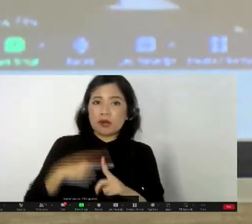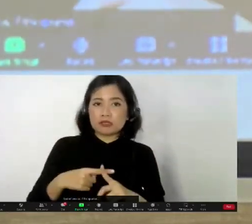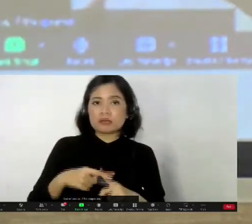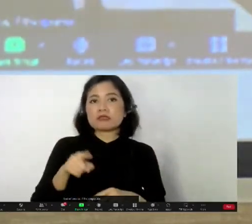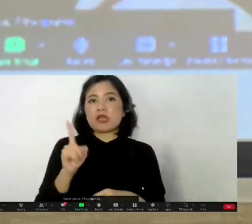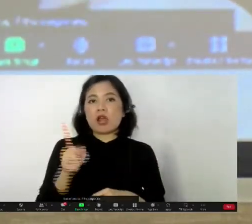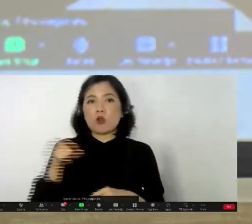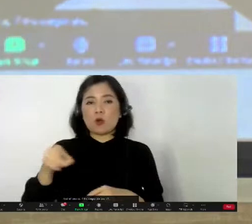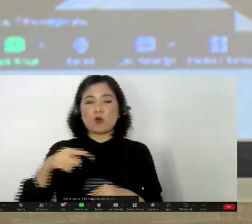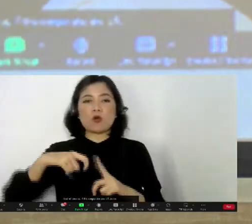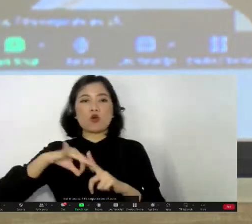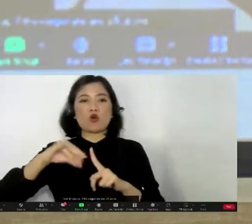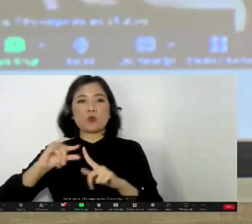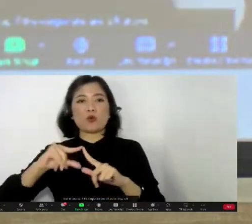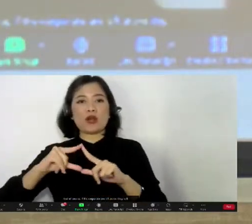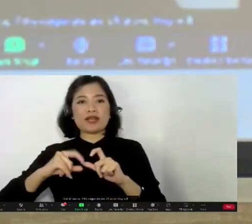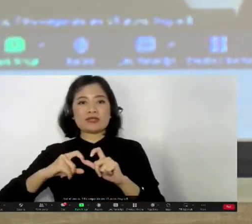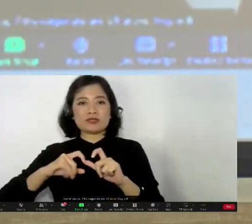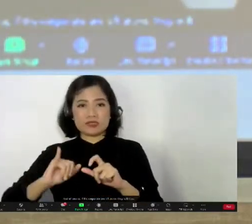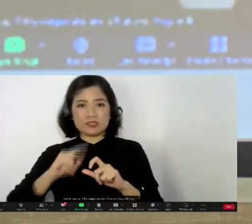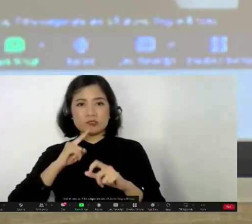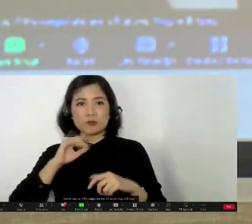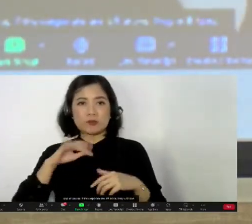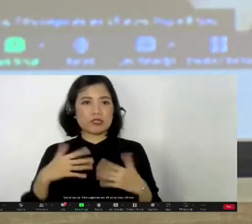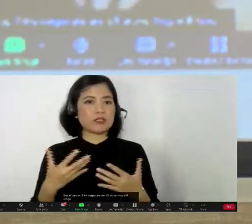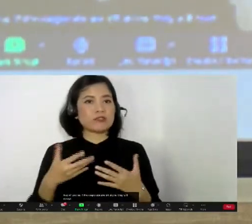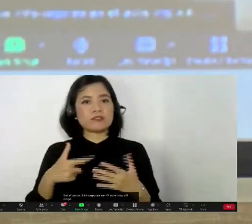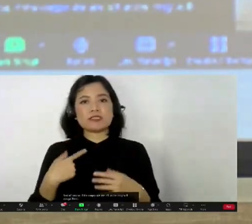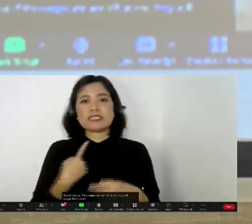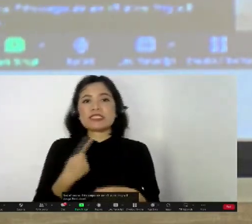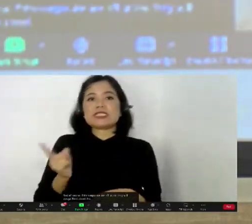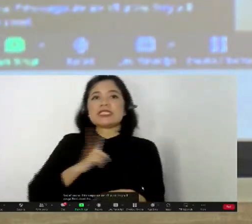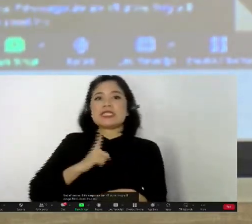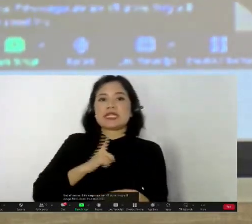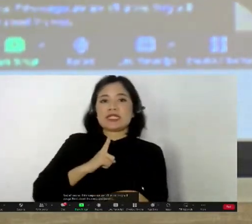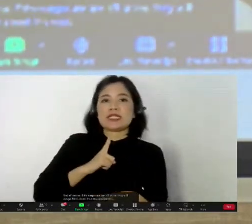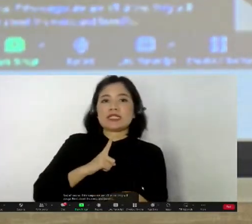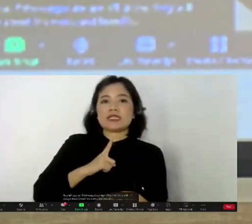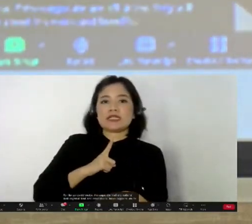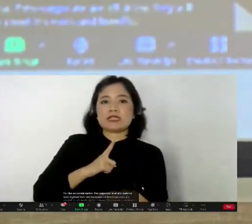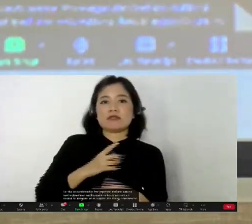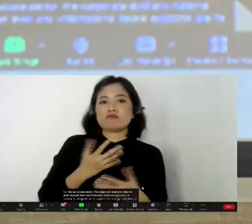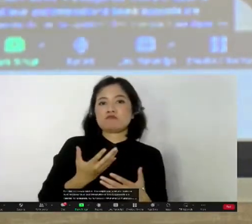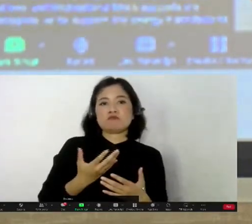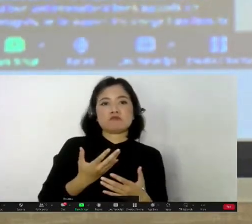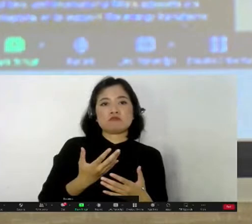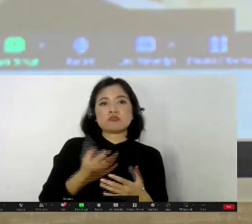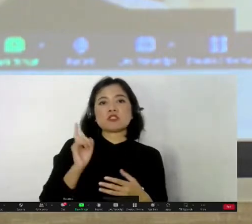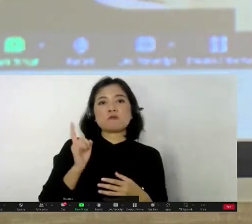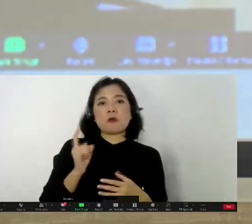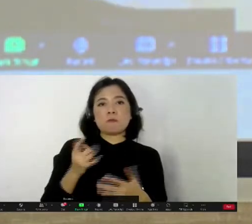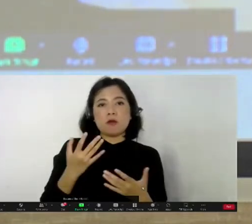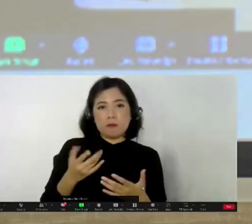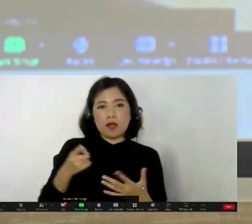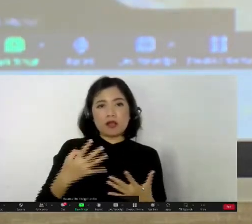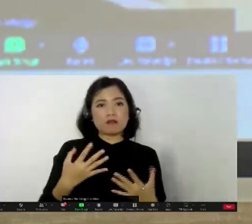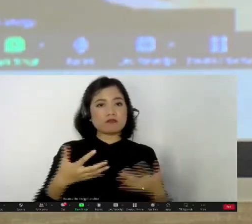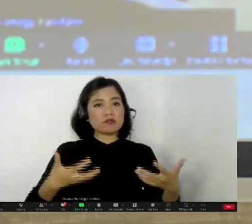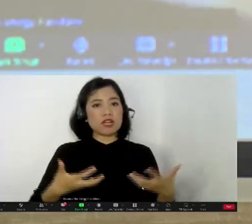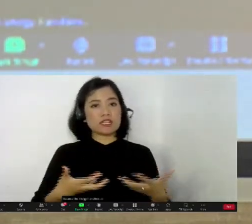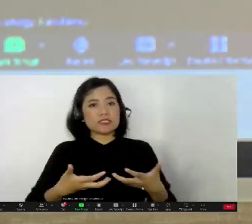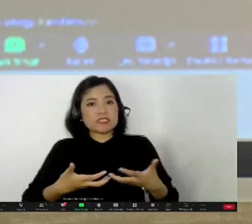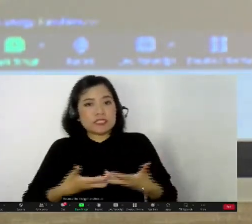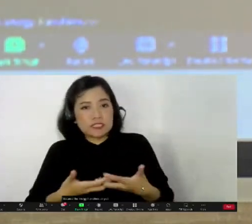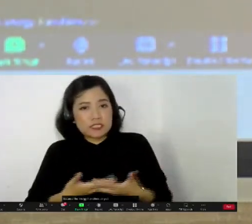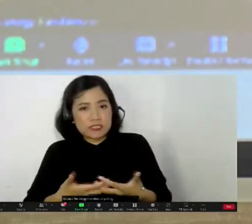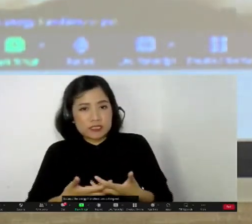left alone, they will always think about the cost and benefits because the energy transitions or putting